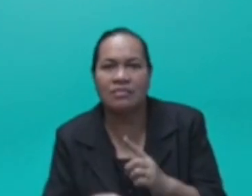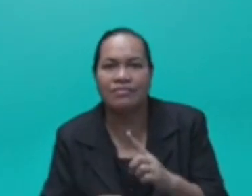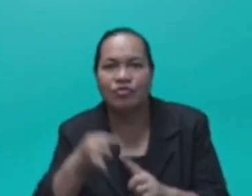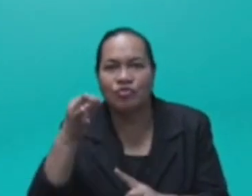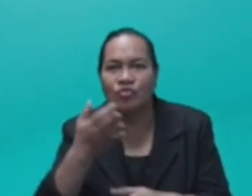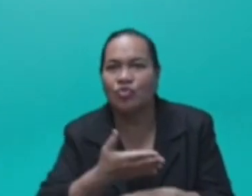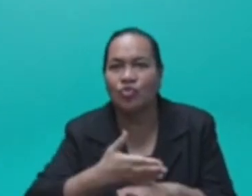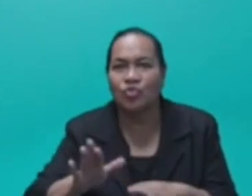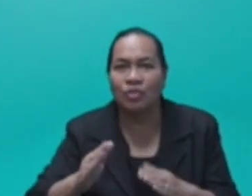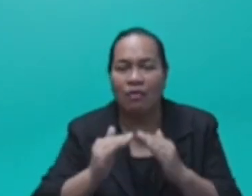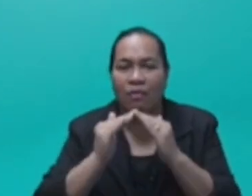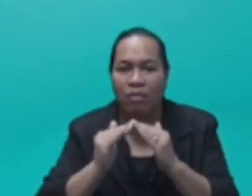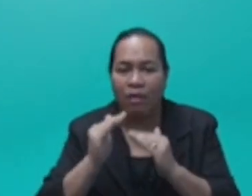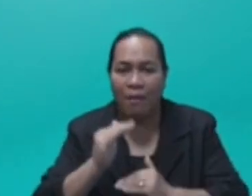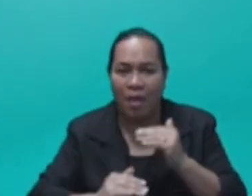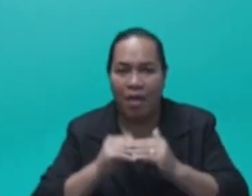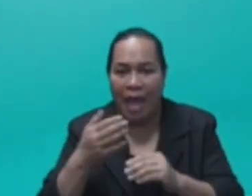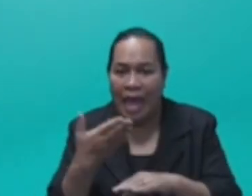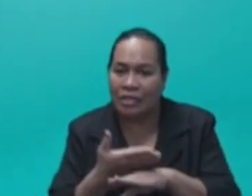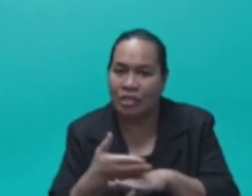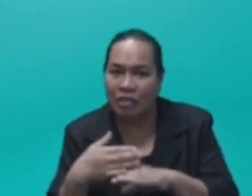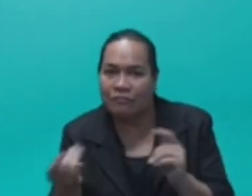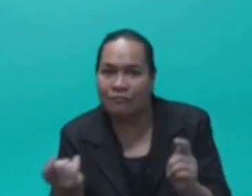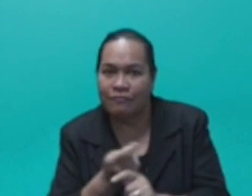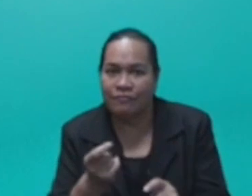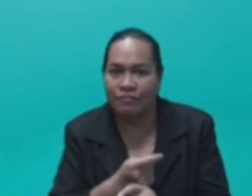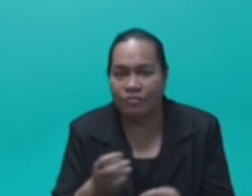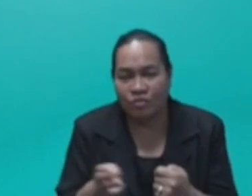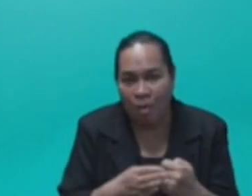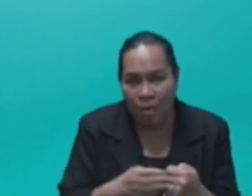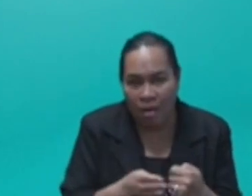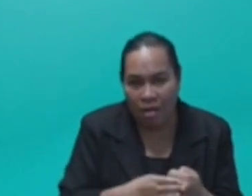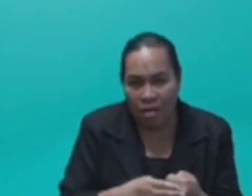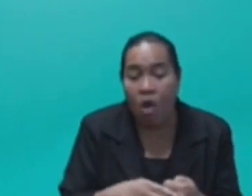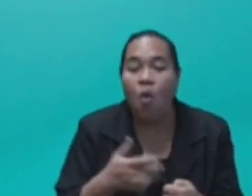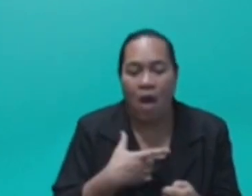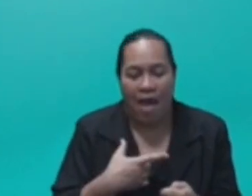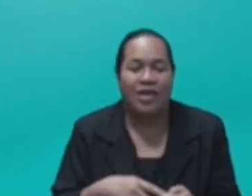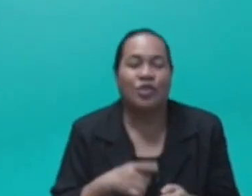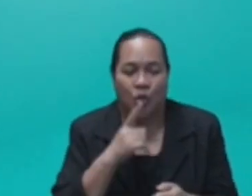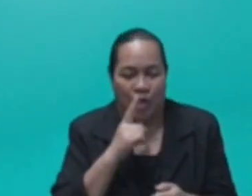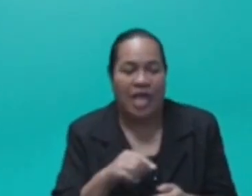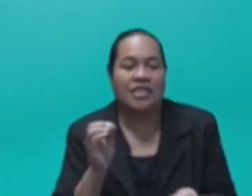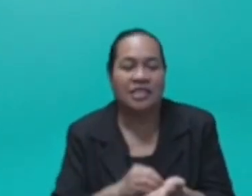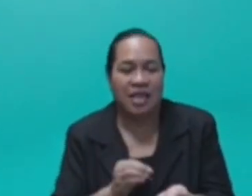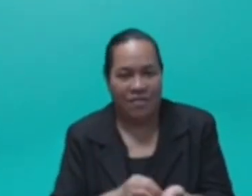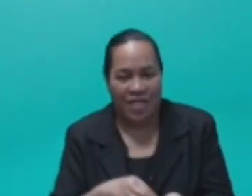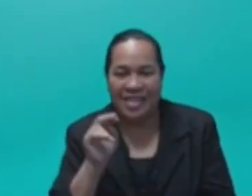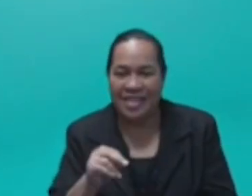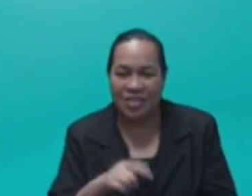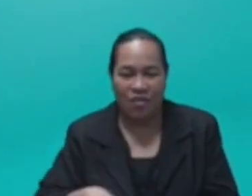court complexes and the refurbishment of existing facilities to better serve the needs of our